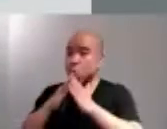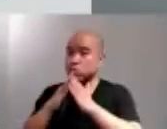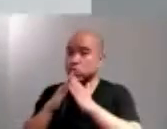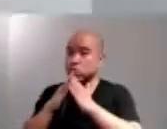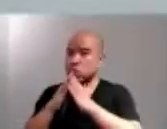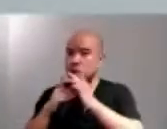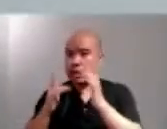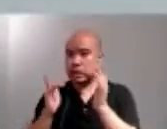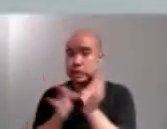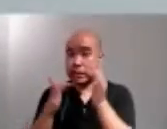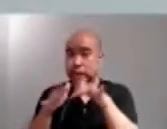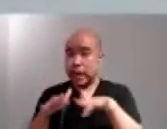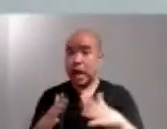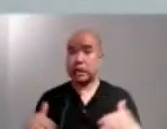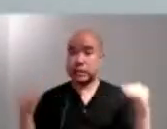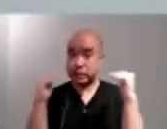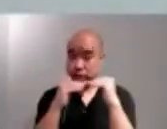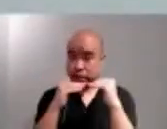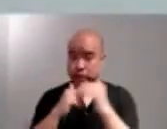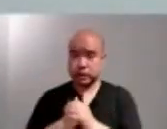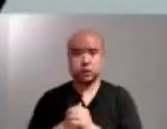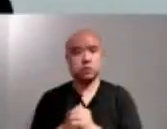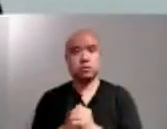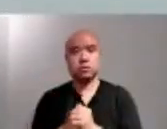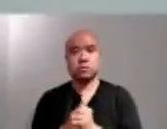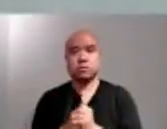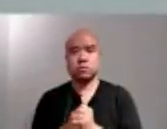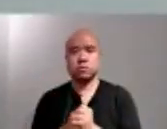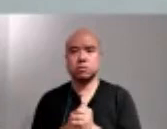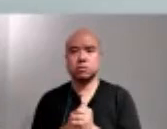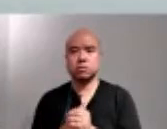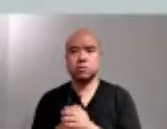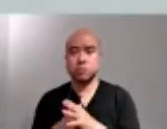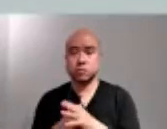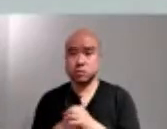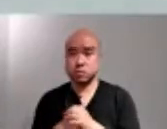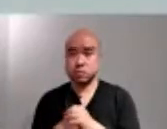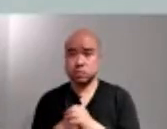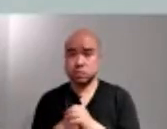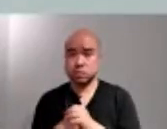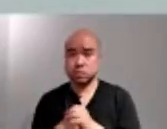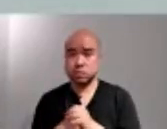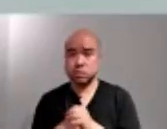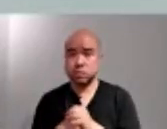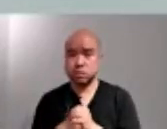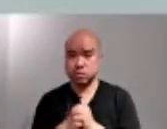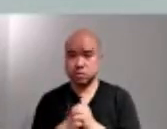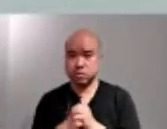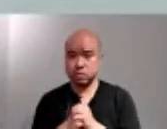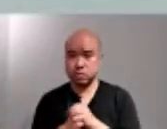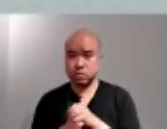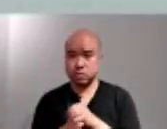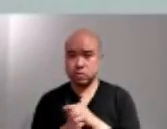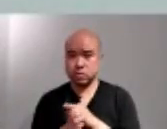operated. I just talked about 7 hours in that and for sharing our experience and knowledge.